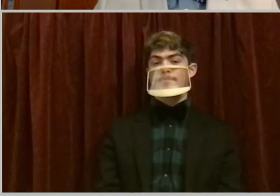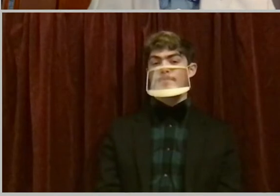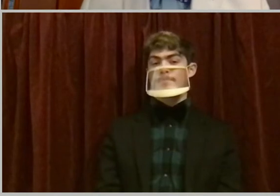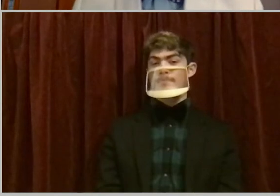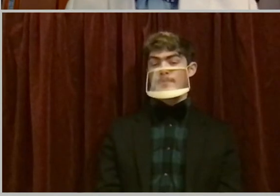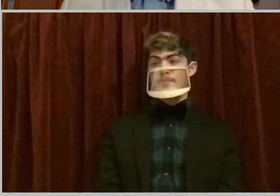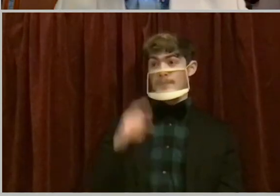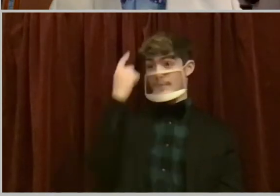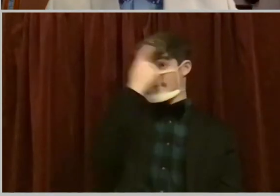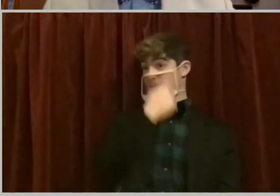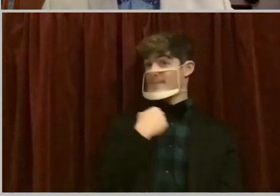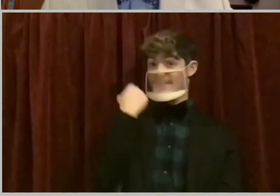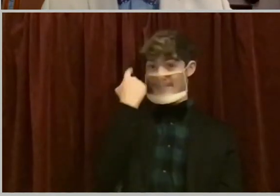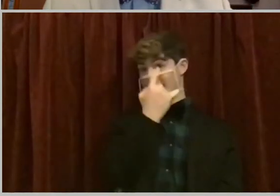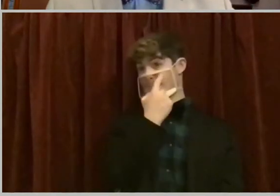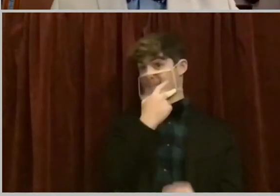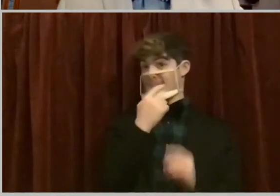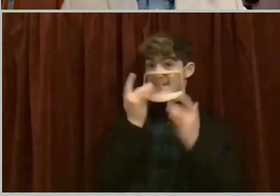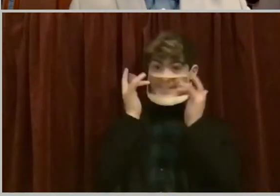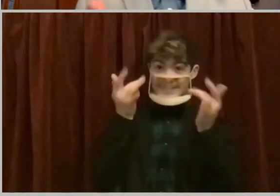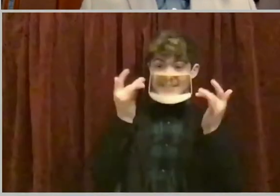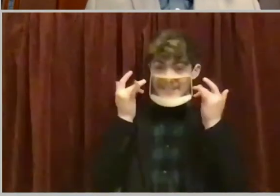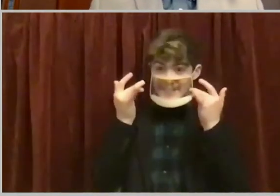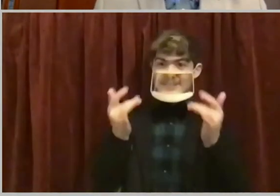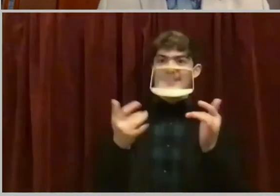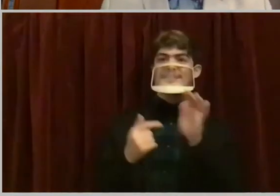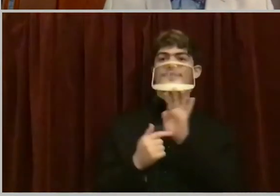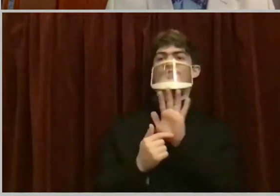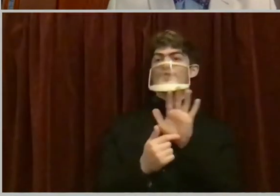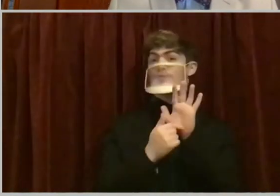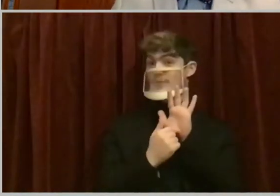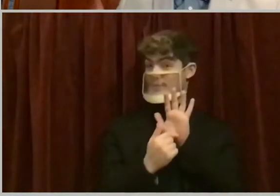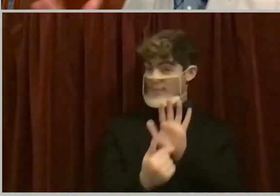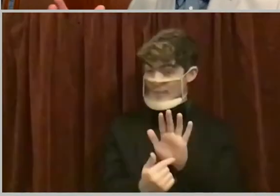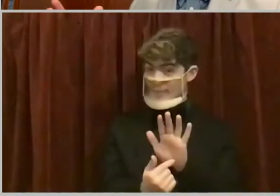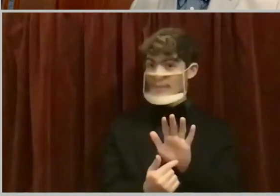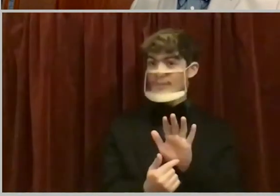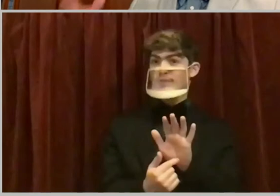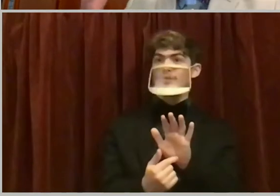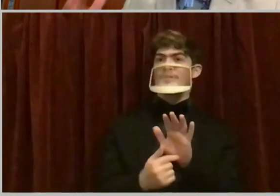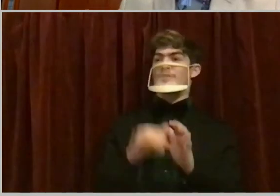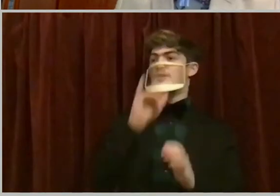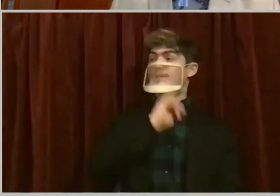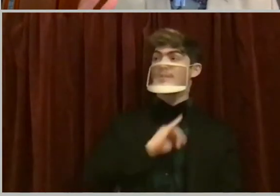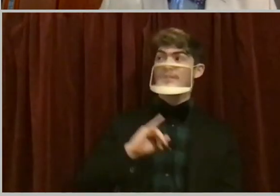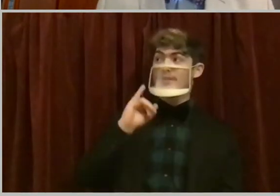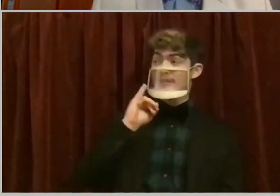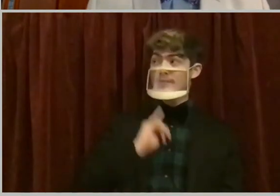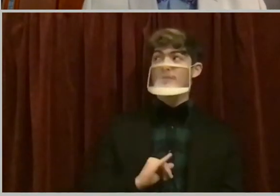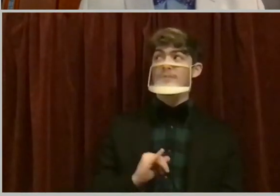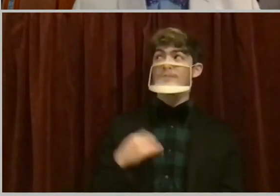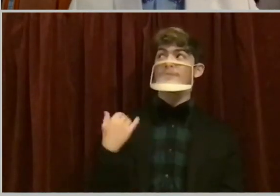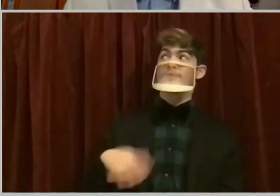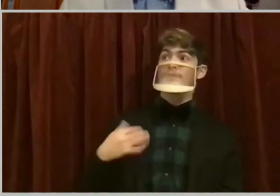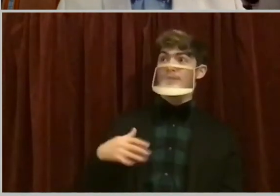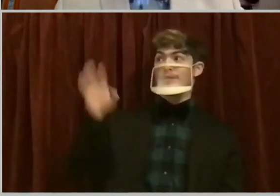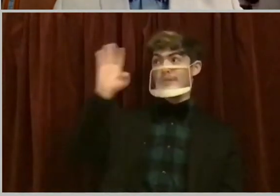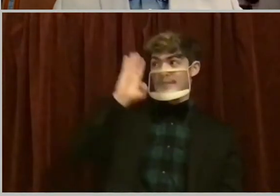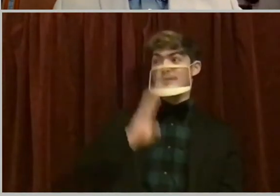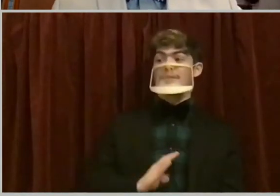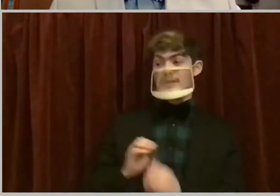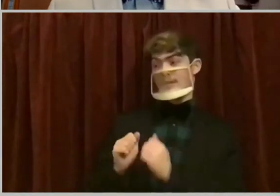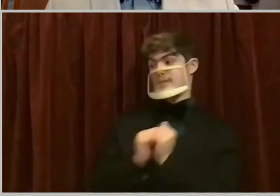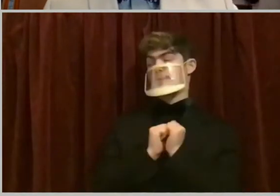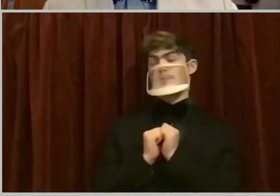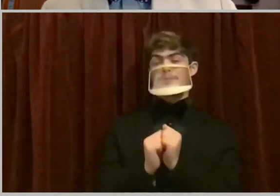visible sign of the glory of God to the people of his covenant, a sign that God was with them.